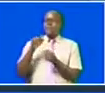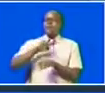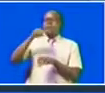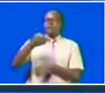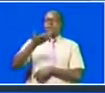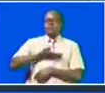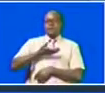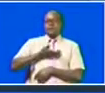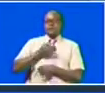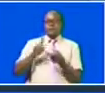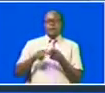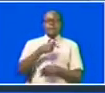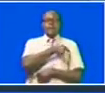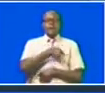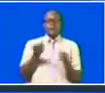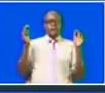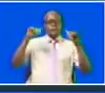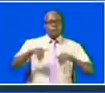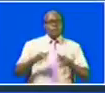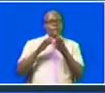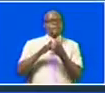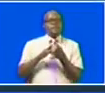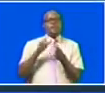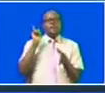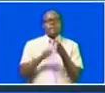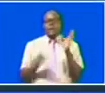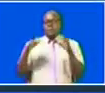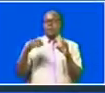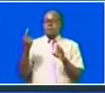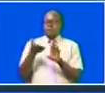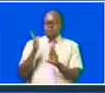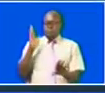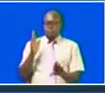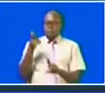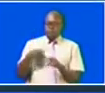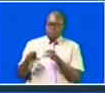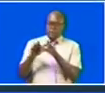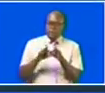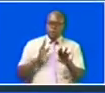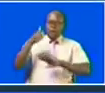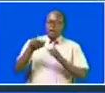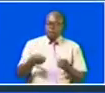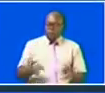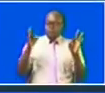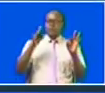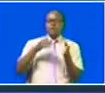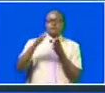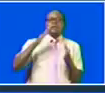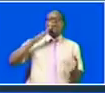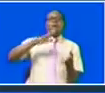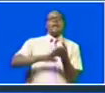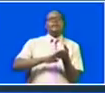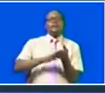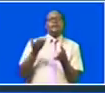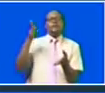Council and Delegates Conference. Wamalwa insisted that a party can only move out of the coalition after officially writing to the Register of Political Parties